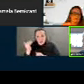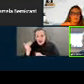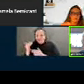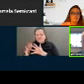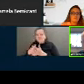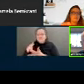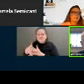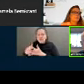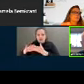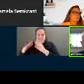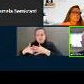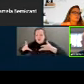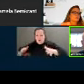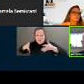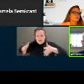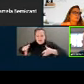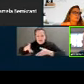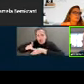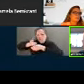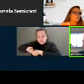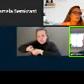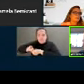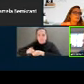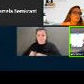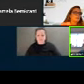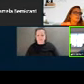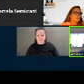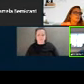process. So next slide, please.